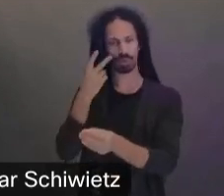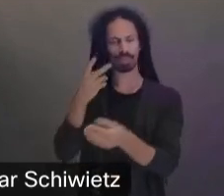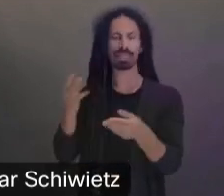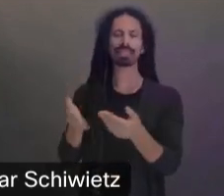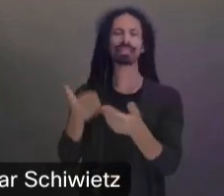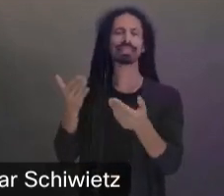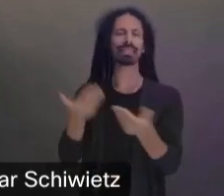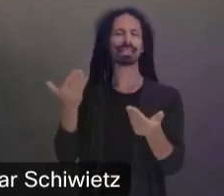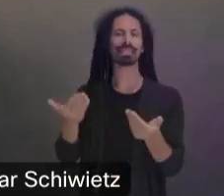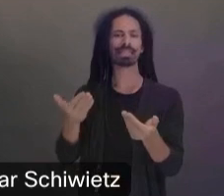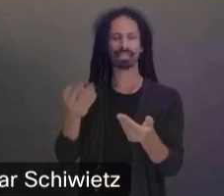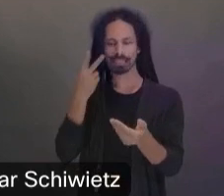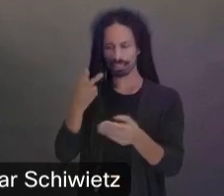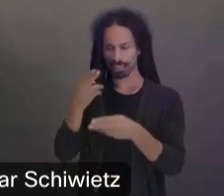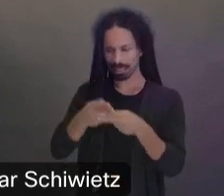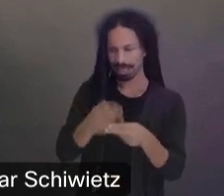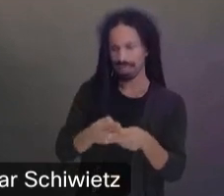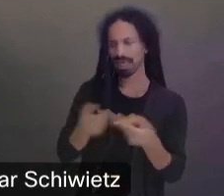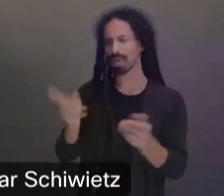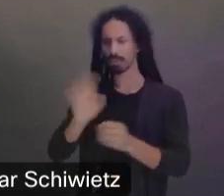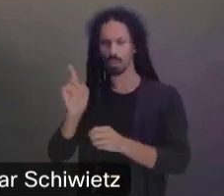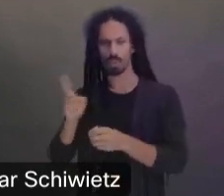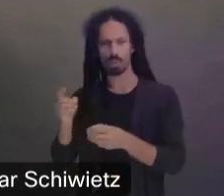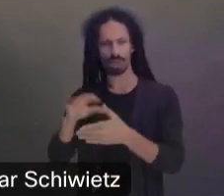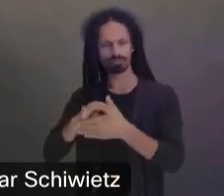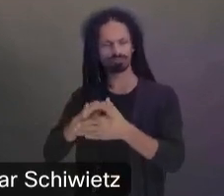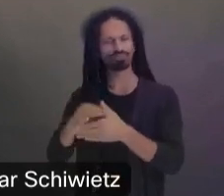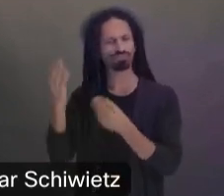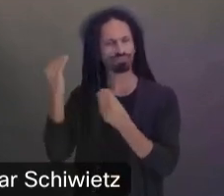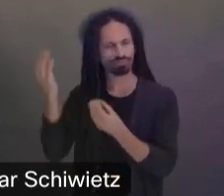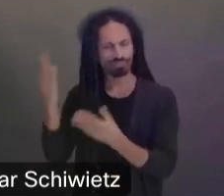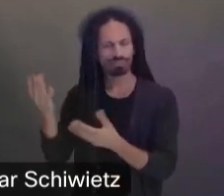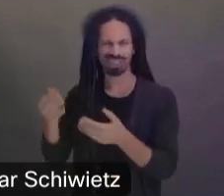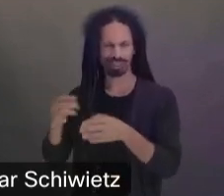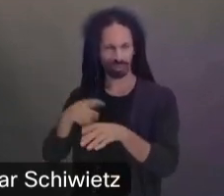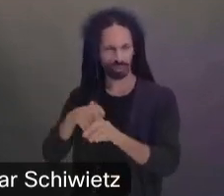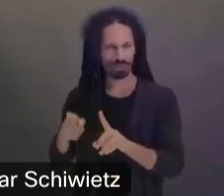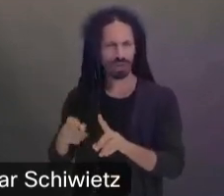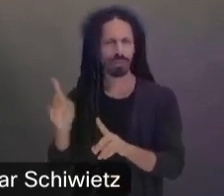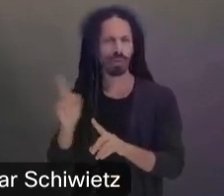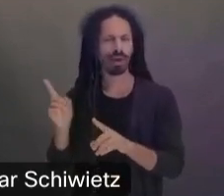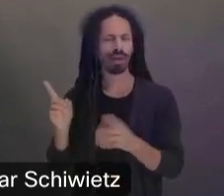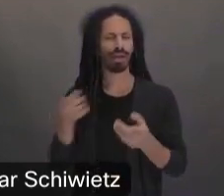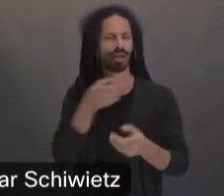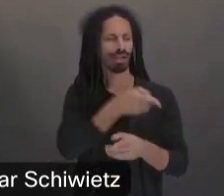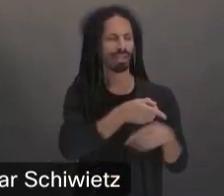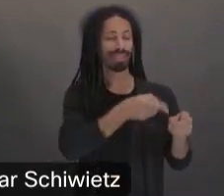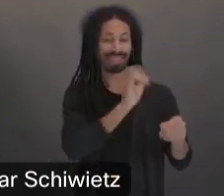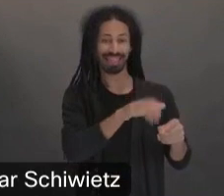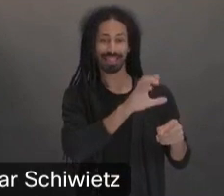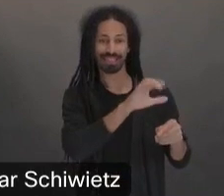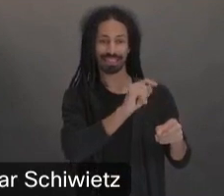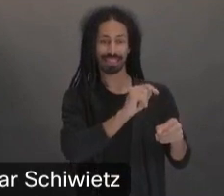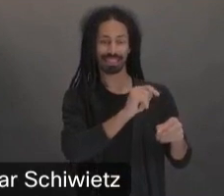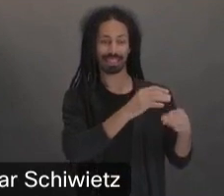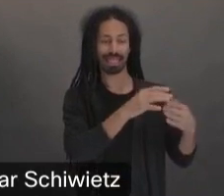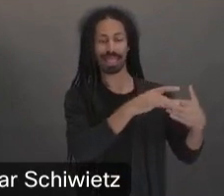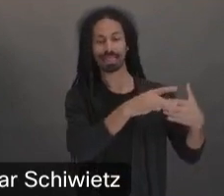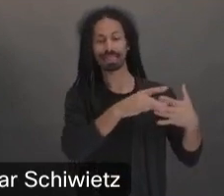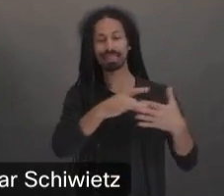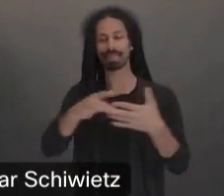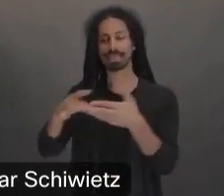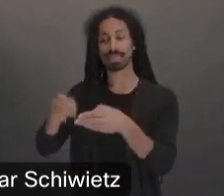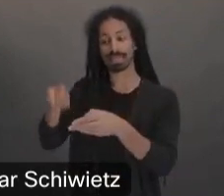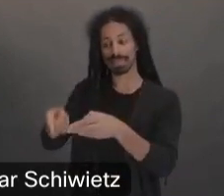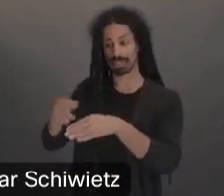the date of that source. So the in-text citation guides the reader to the reference entry and finding more information about